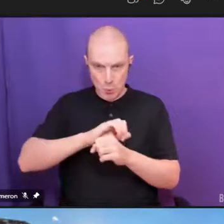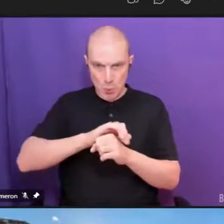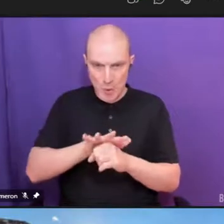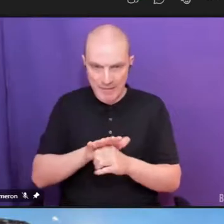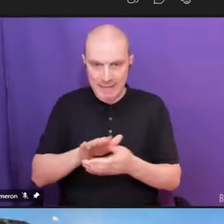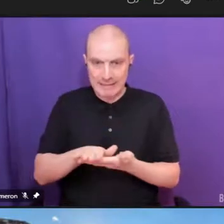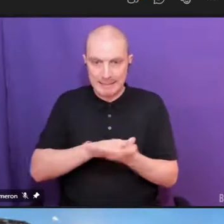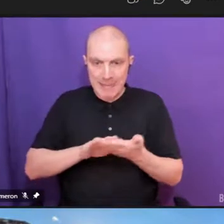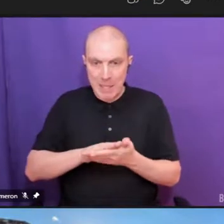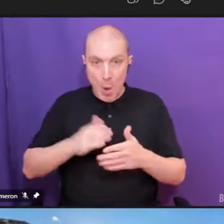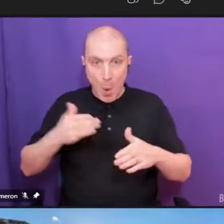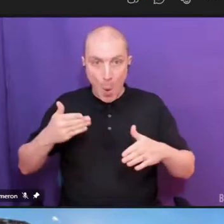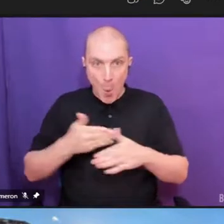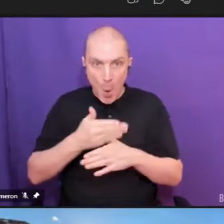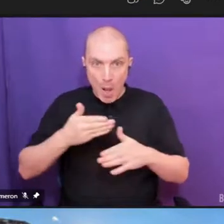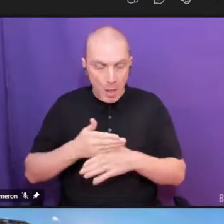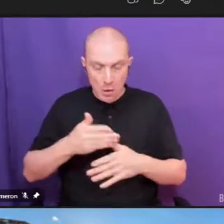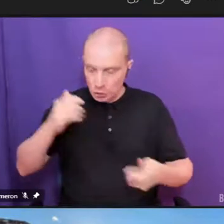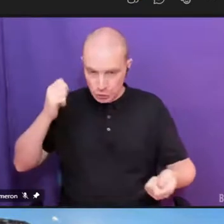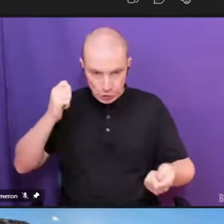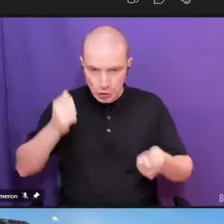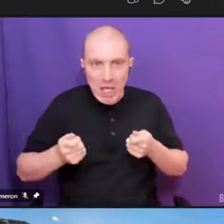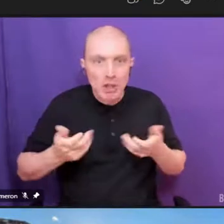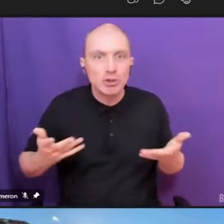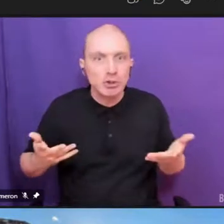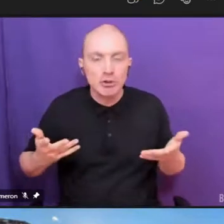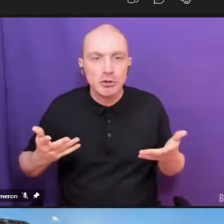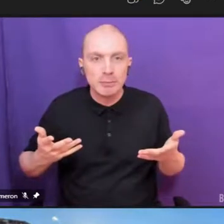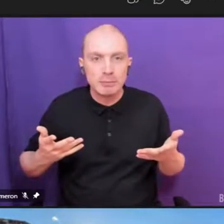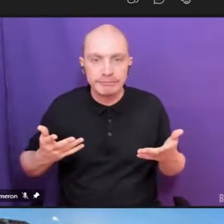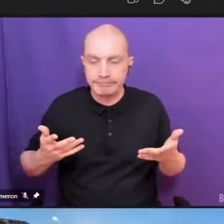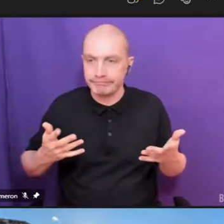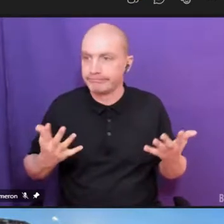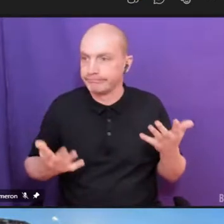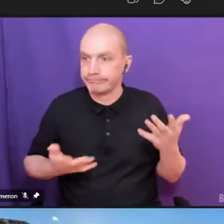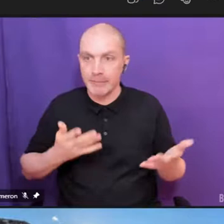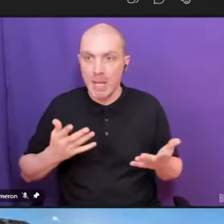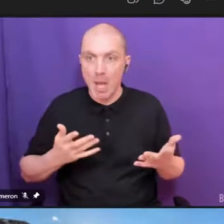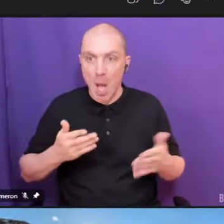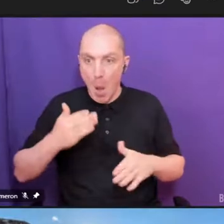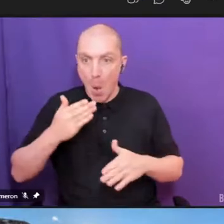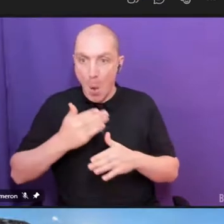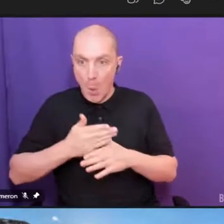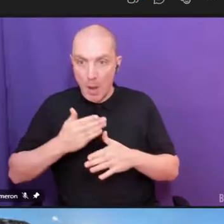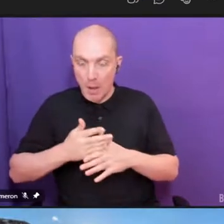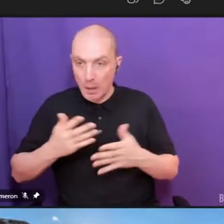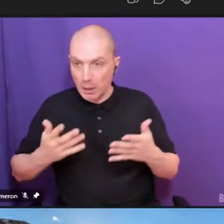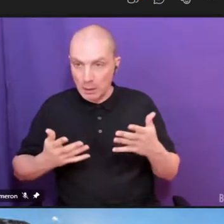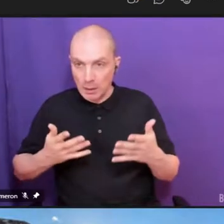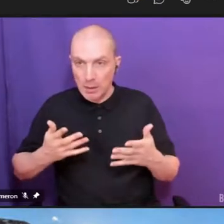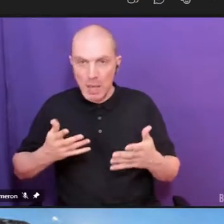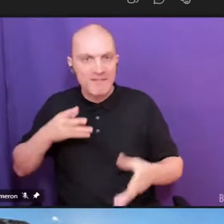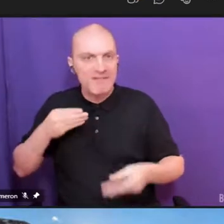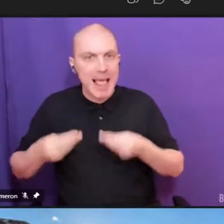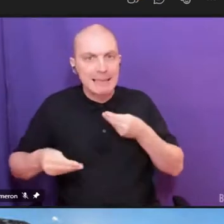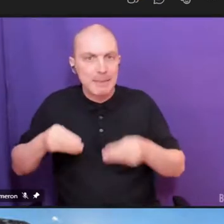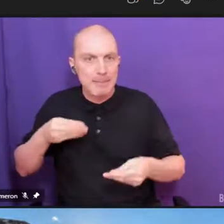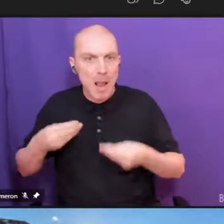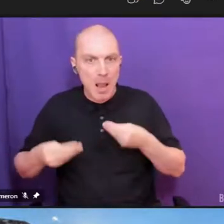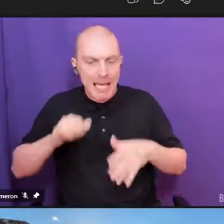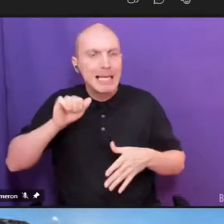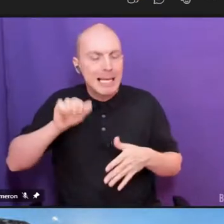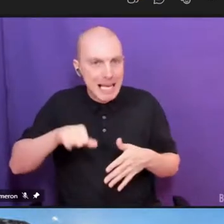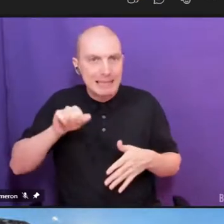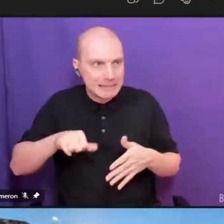significantly, and that the way that people are working, whilst it is agile and nimble and very beneficial,